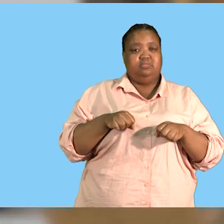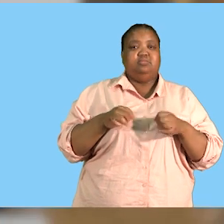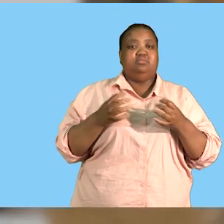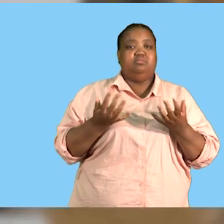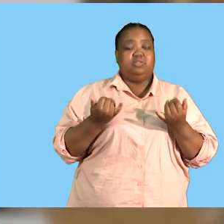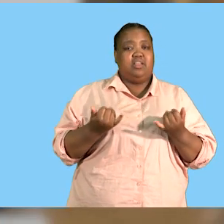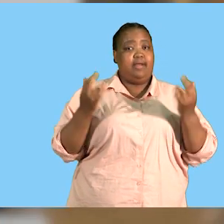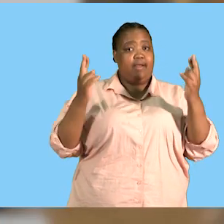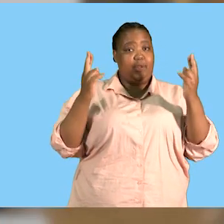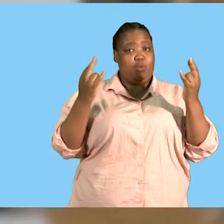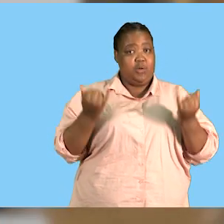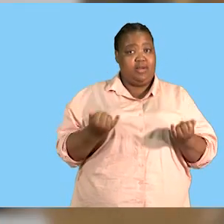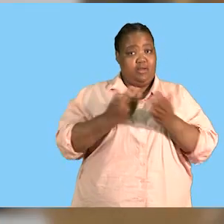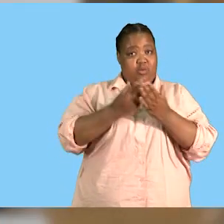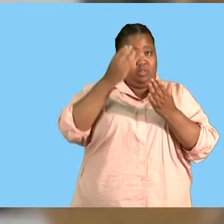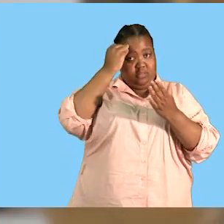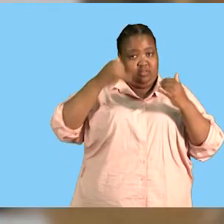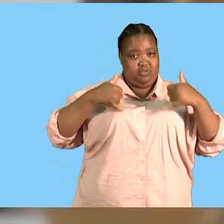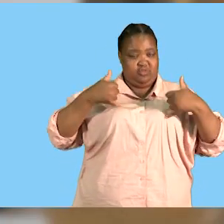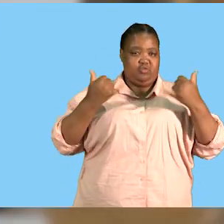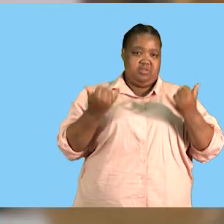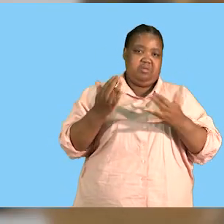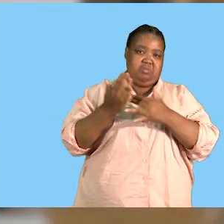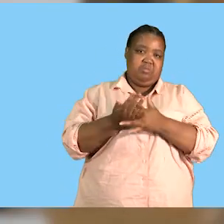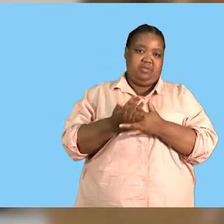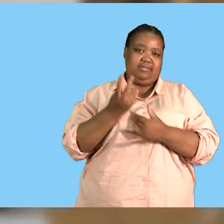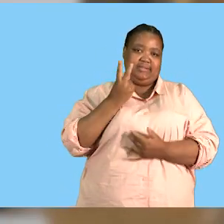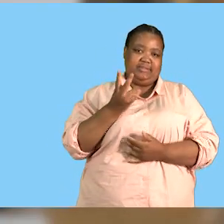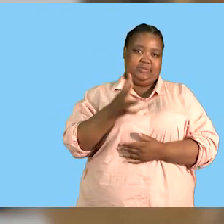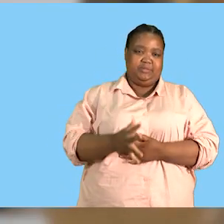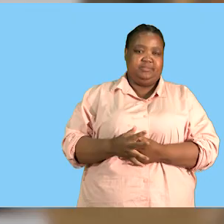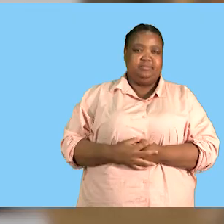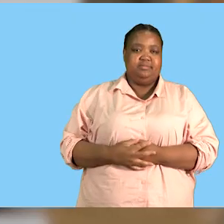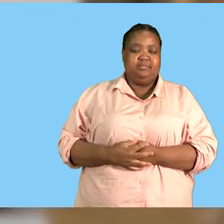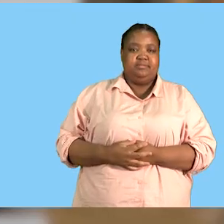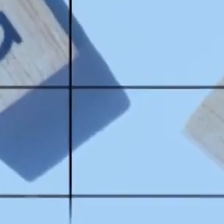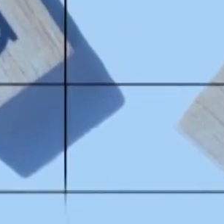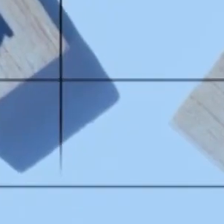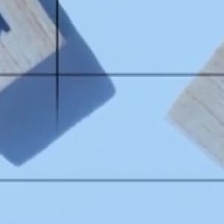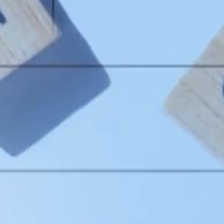I hope you enjoyed this segment. Let's take a break. I'll see you just now.